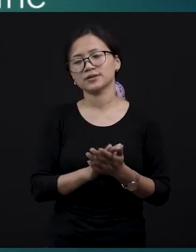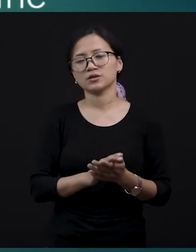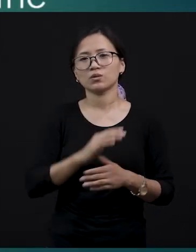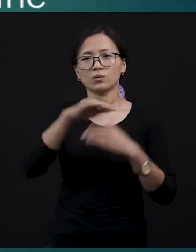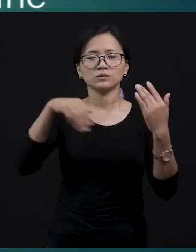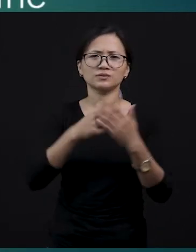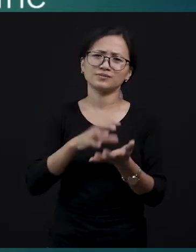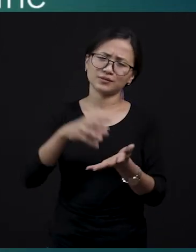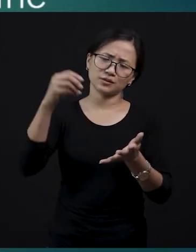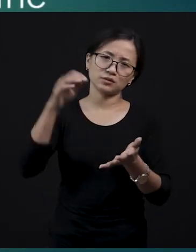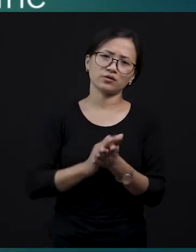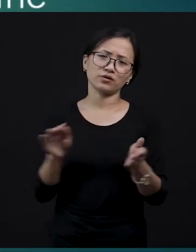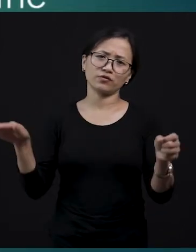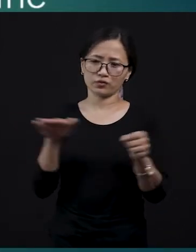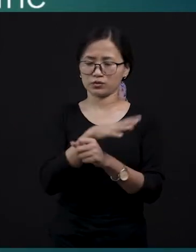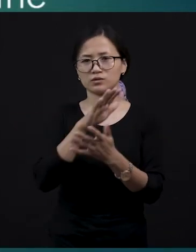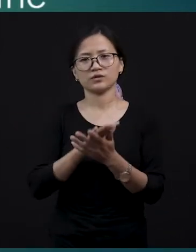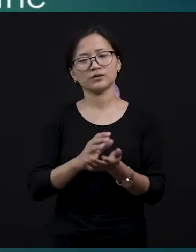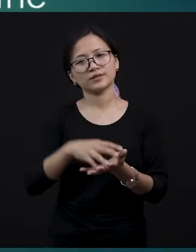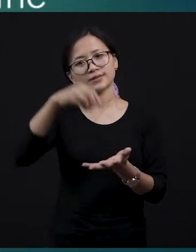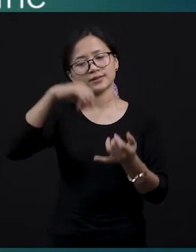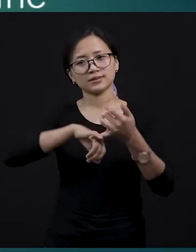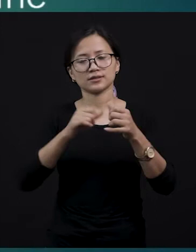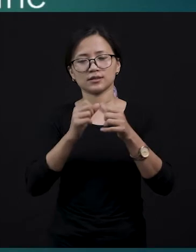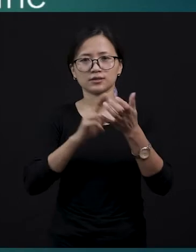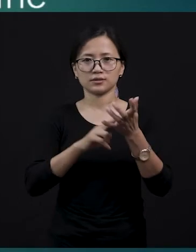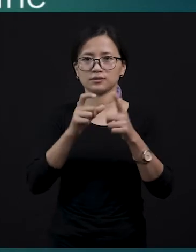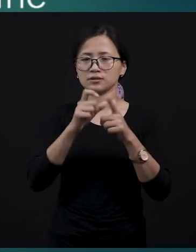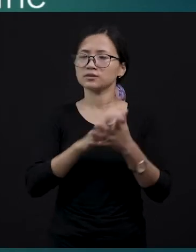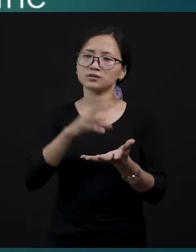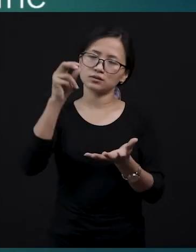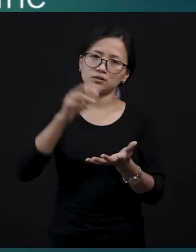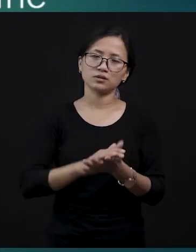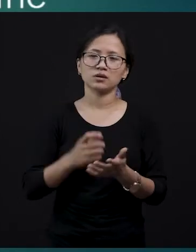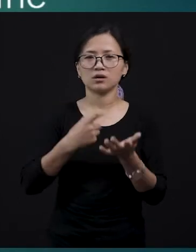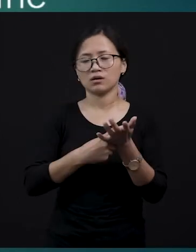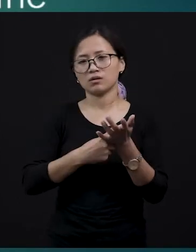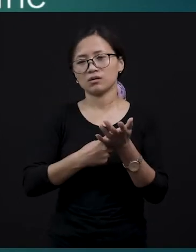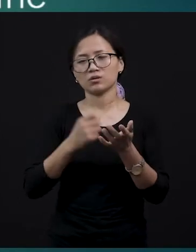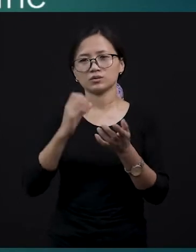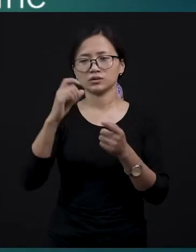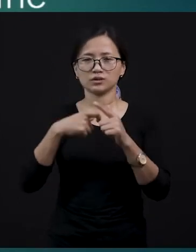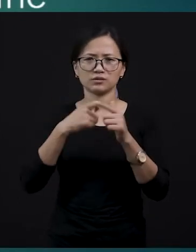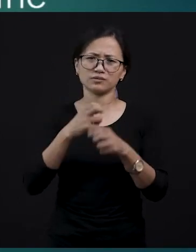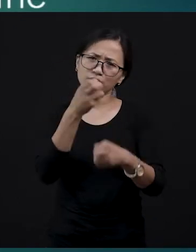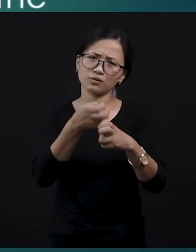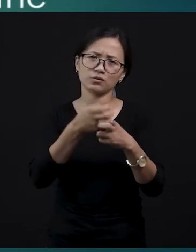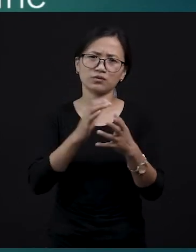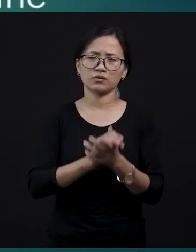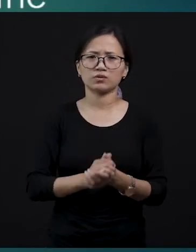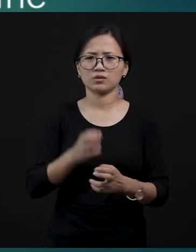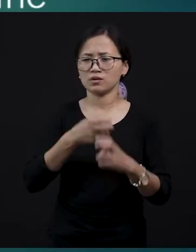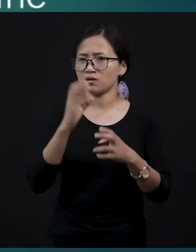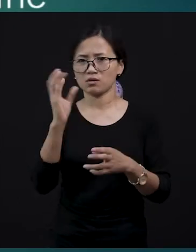only. I repeat, not all deserts are full of sands only. There are rocky and pebbly deserts. Rocky means full